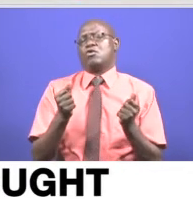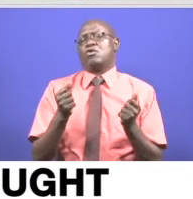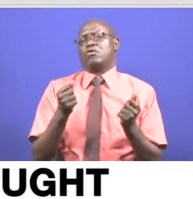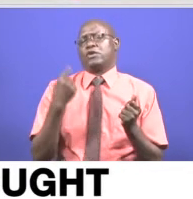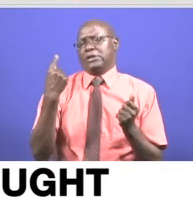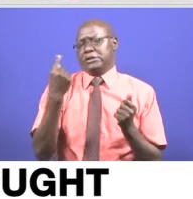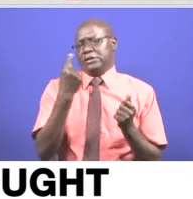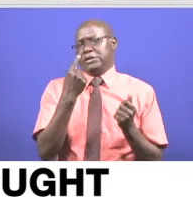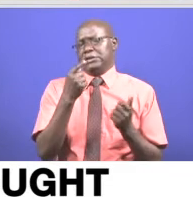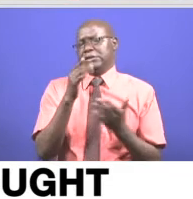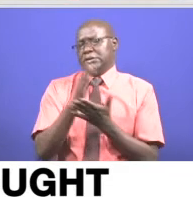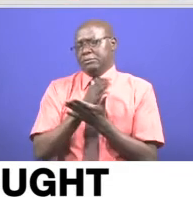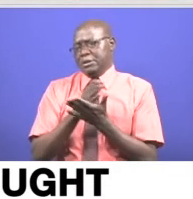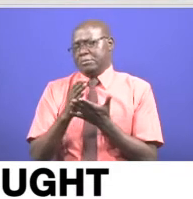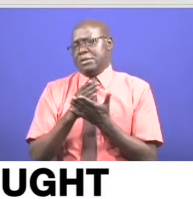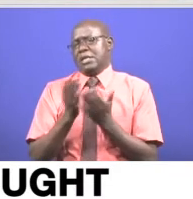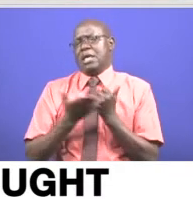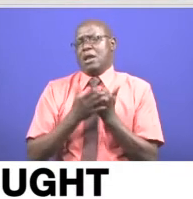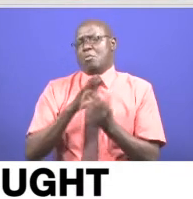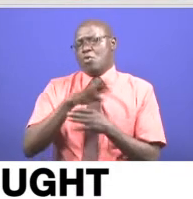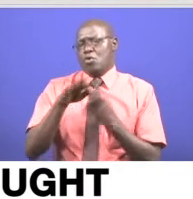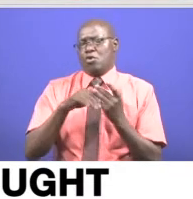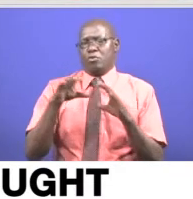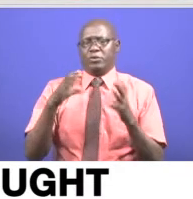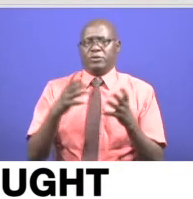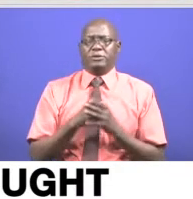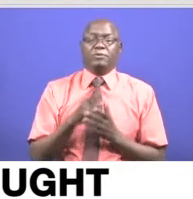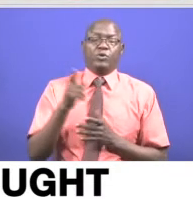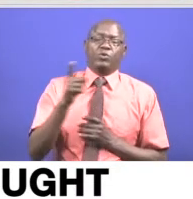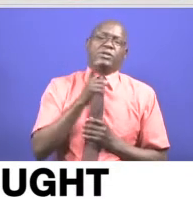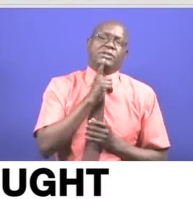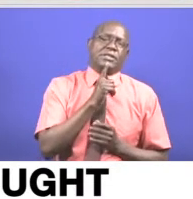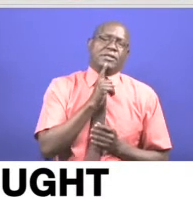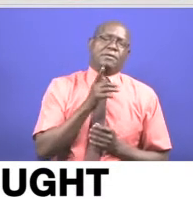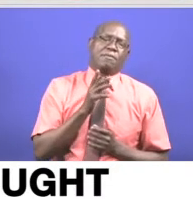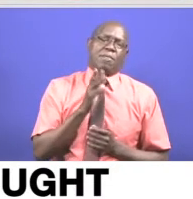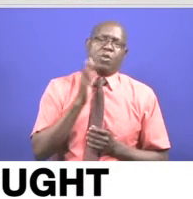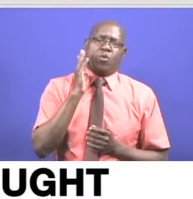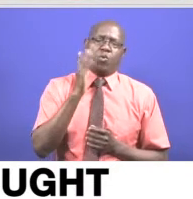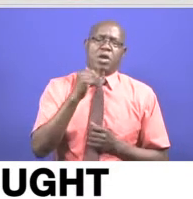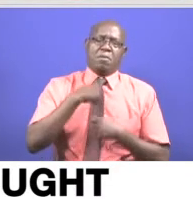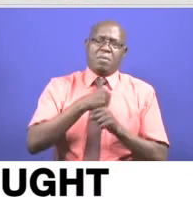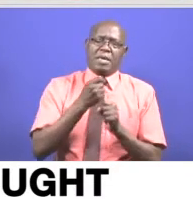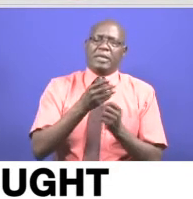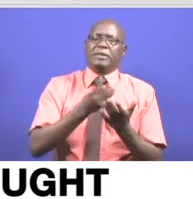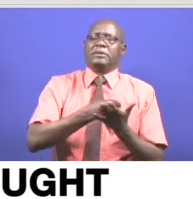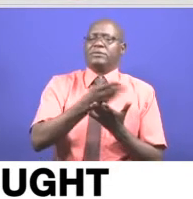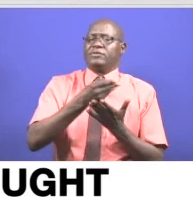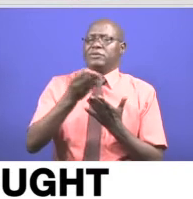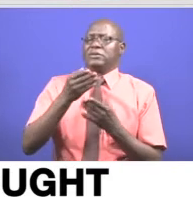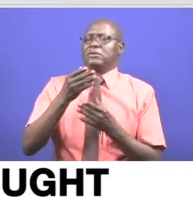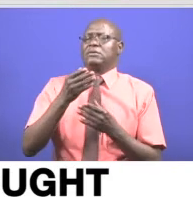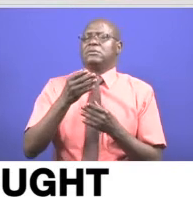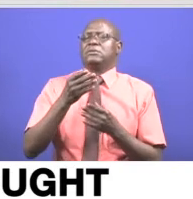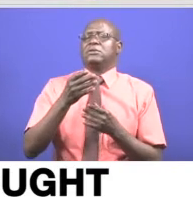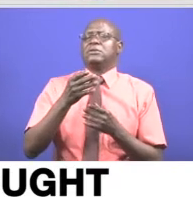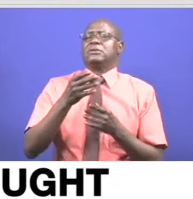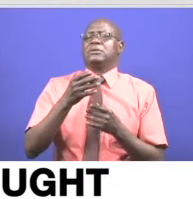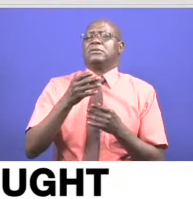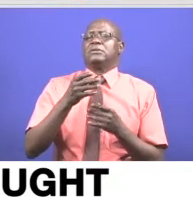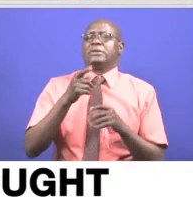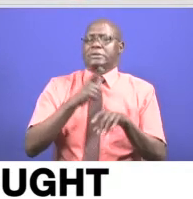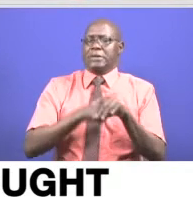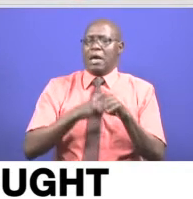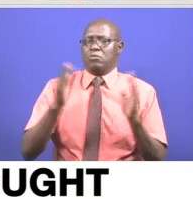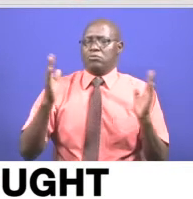and help all the communities. Mm-hmm. Yes. You said that you're going to be making this kind of distribution in 7 months. For a period